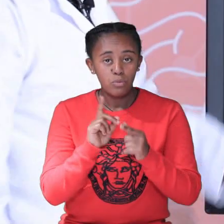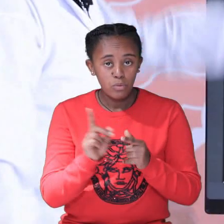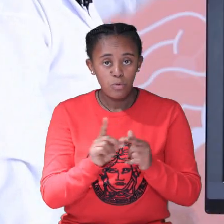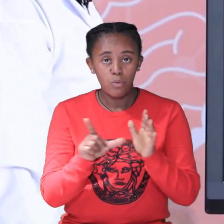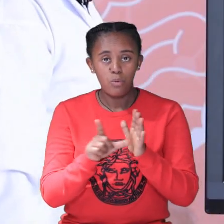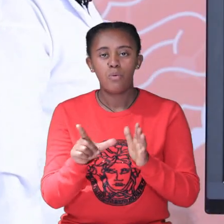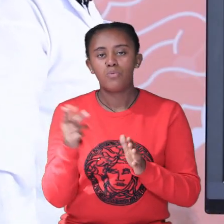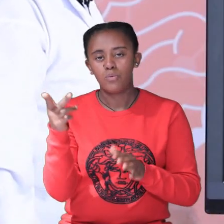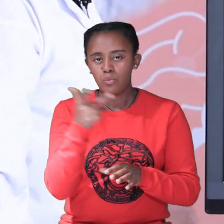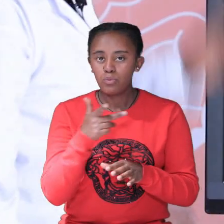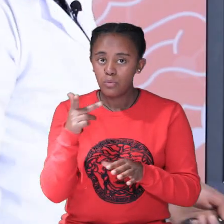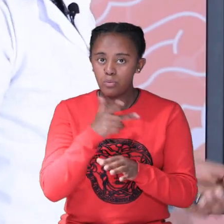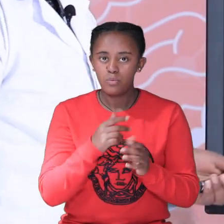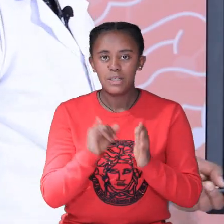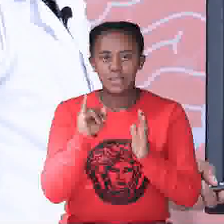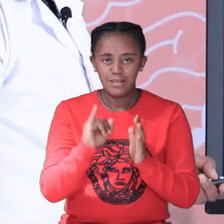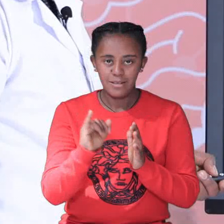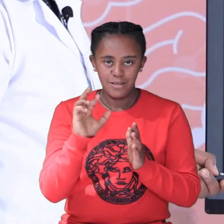mirror,